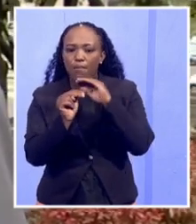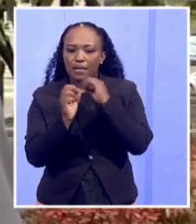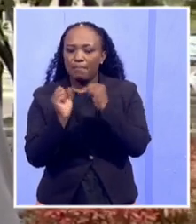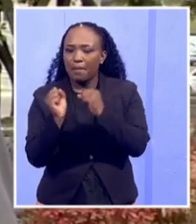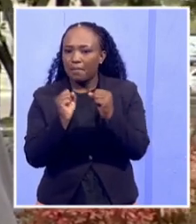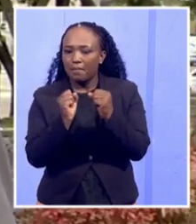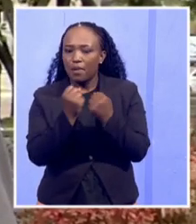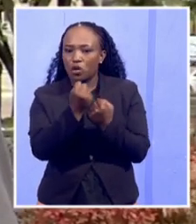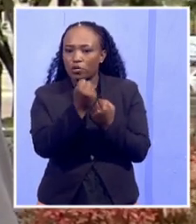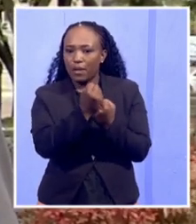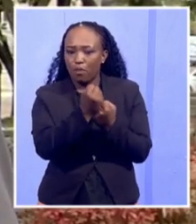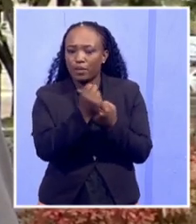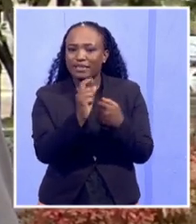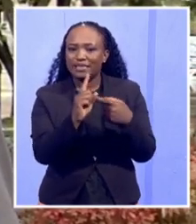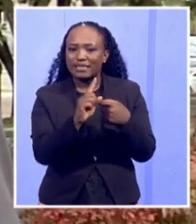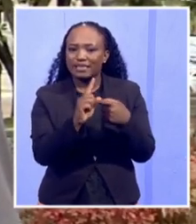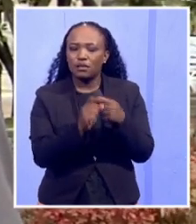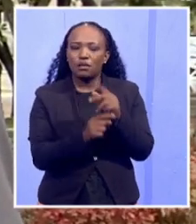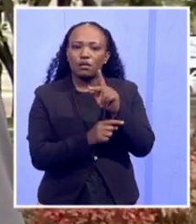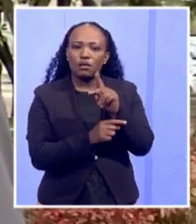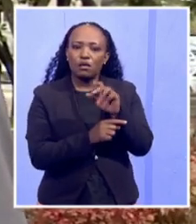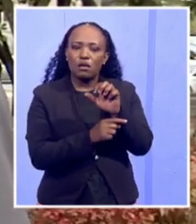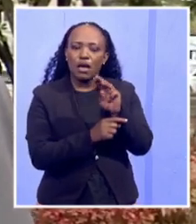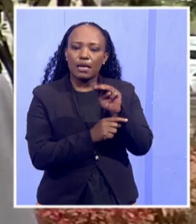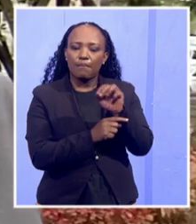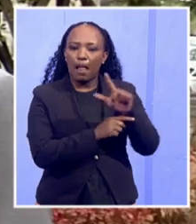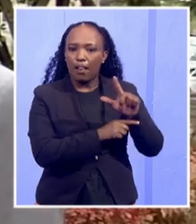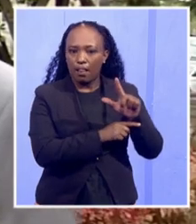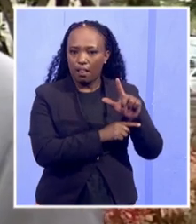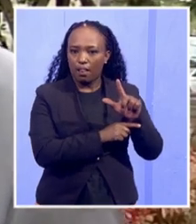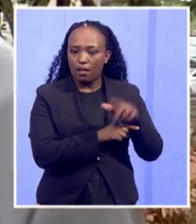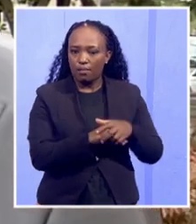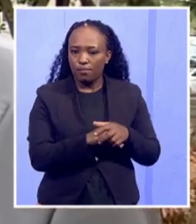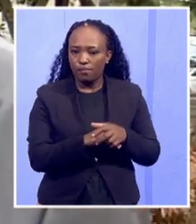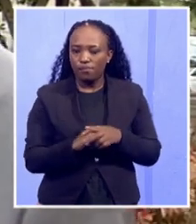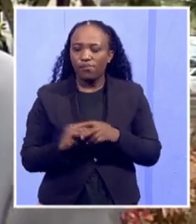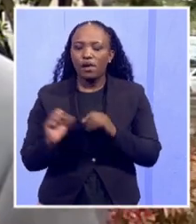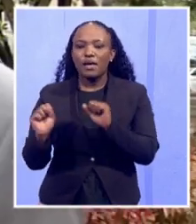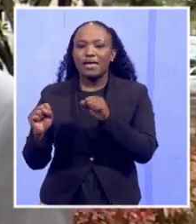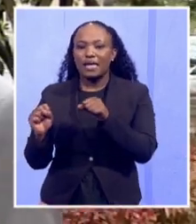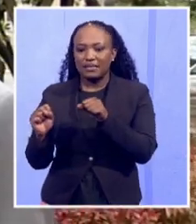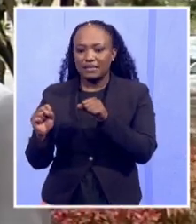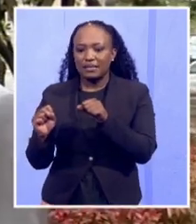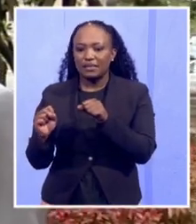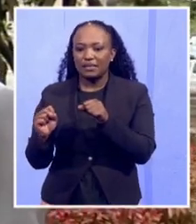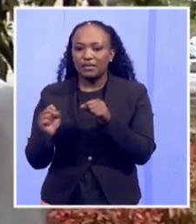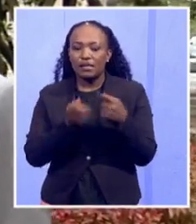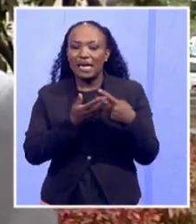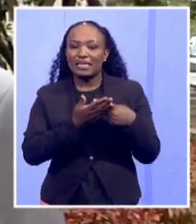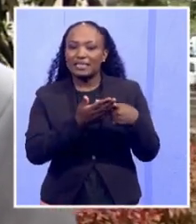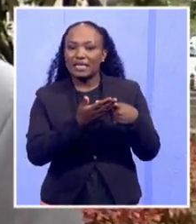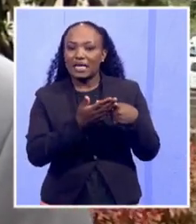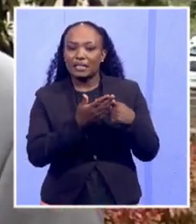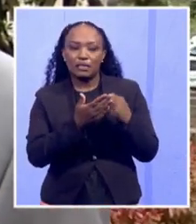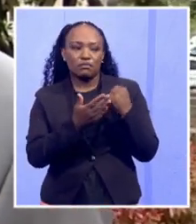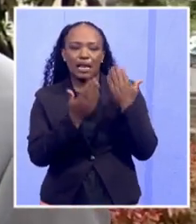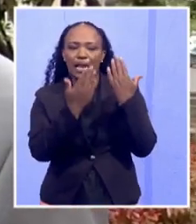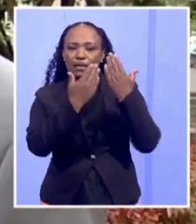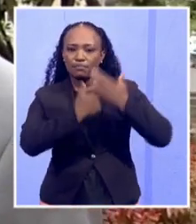Mrs. Tanya Campbell as the executive mayor from the Democratic Alliance perspective? Yes, according to our discussions last